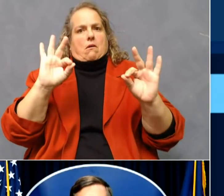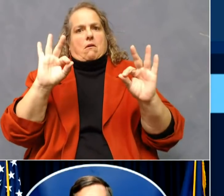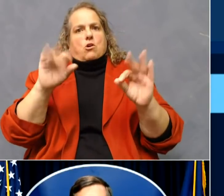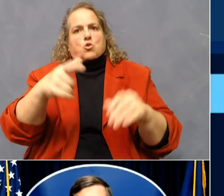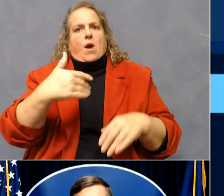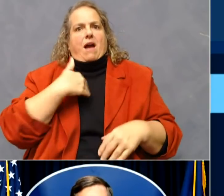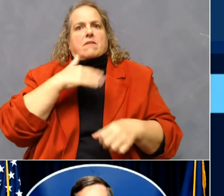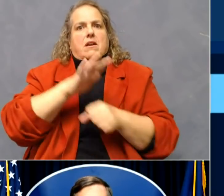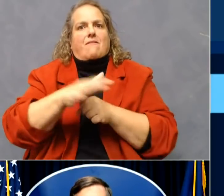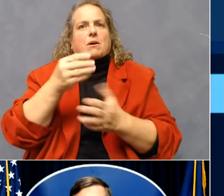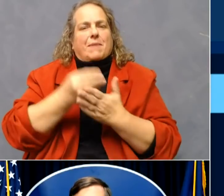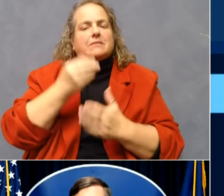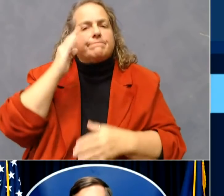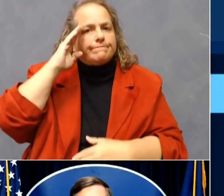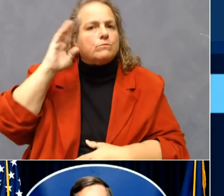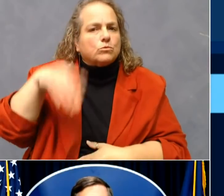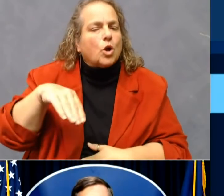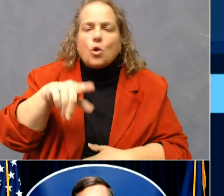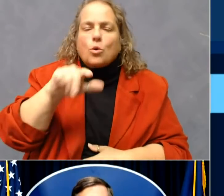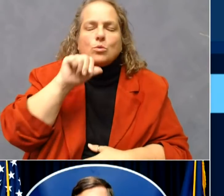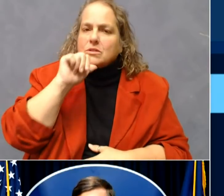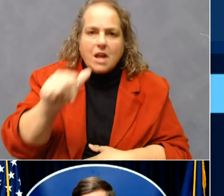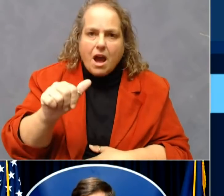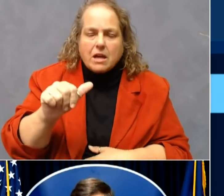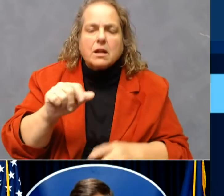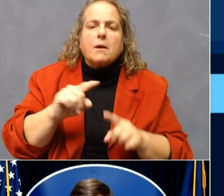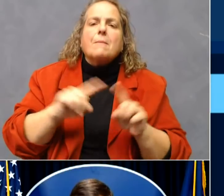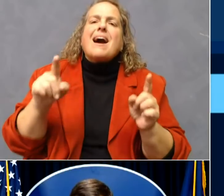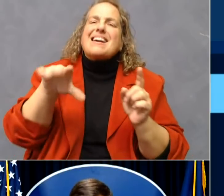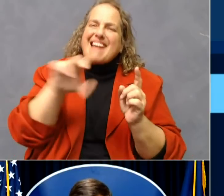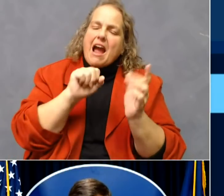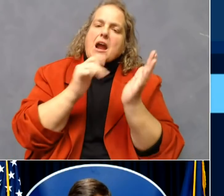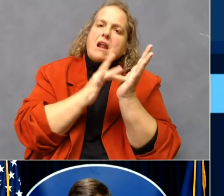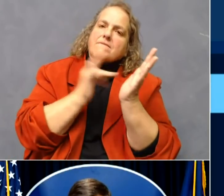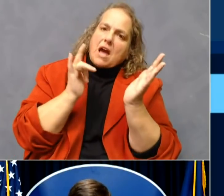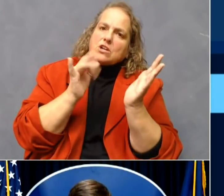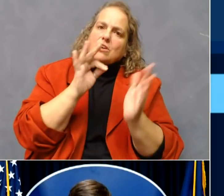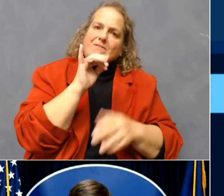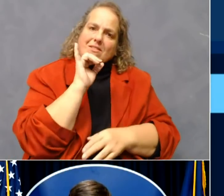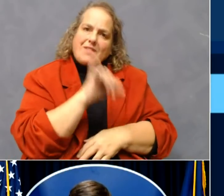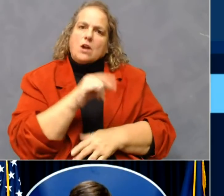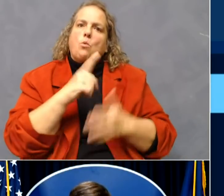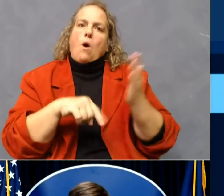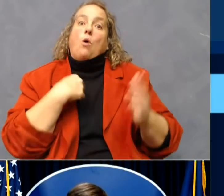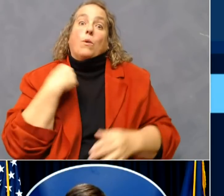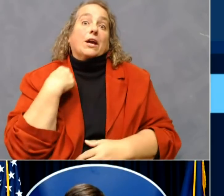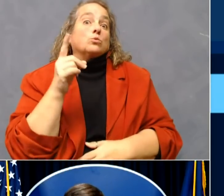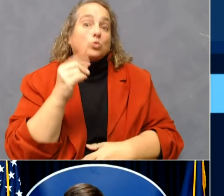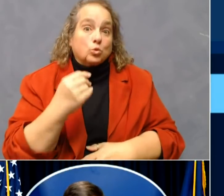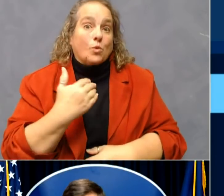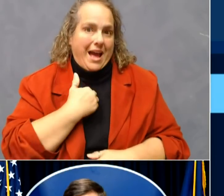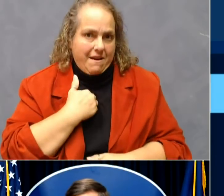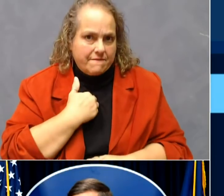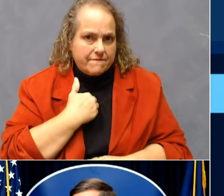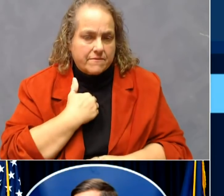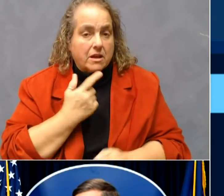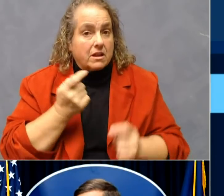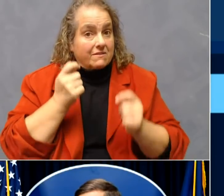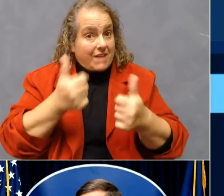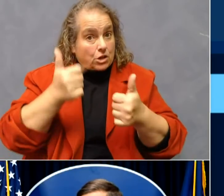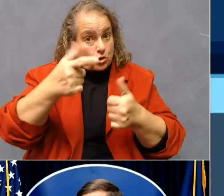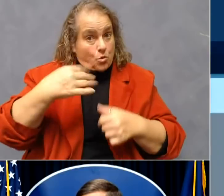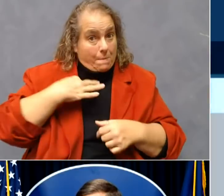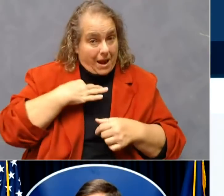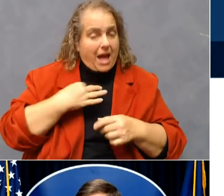of this program. The faster you apply, the faster that we can get you that help. We have an update on the